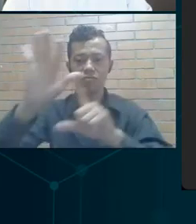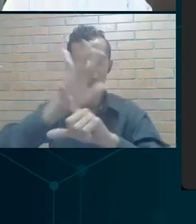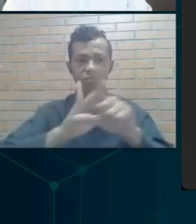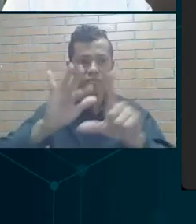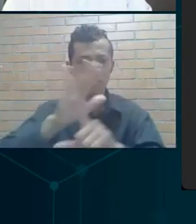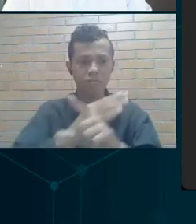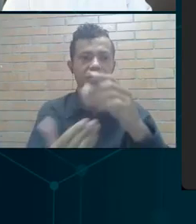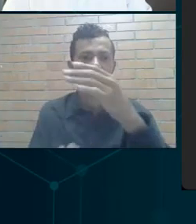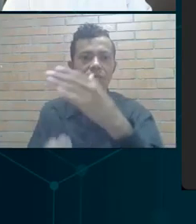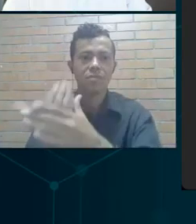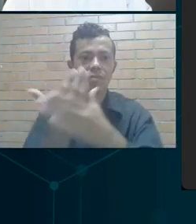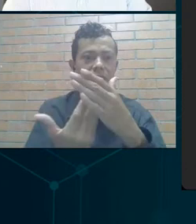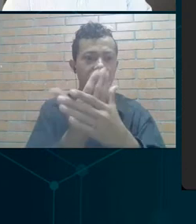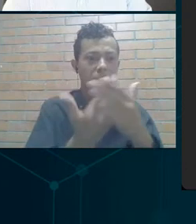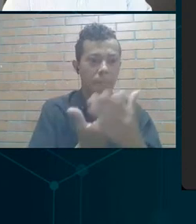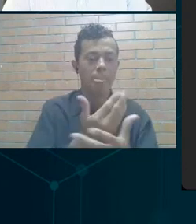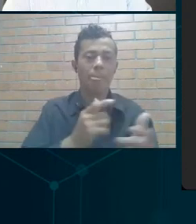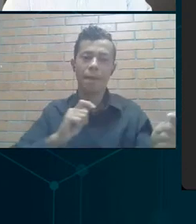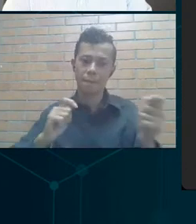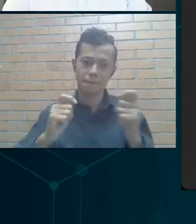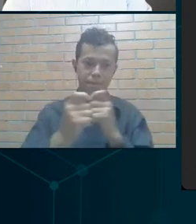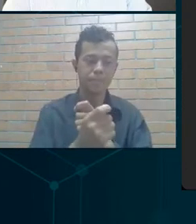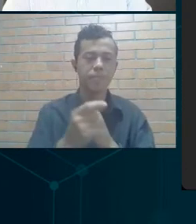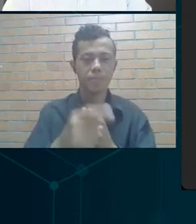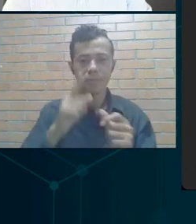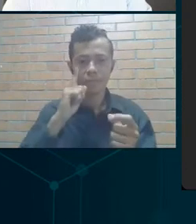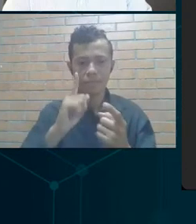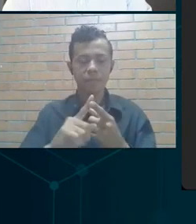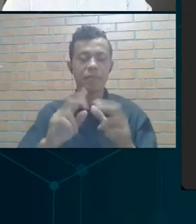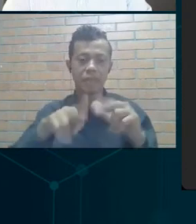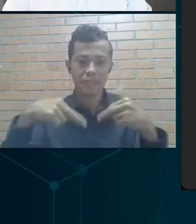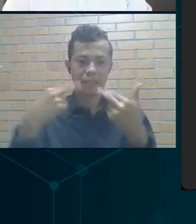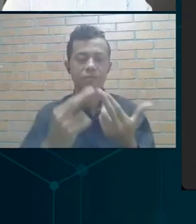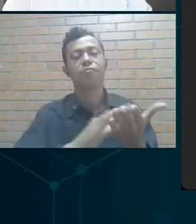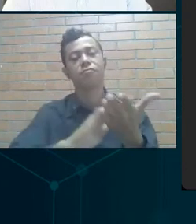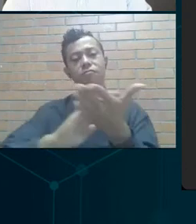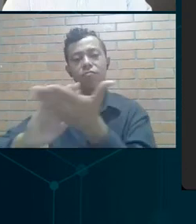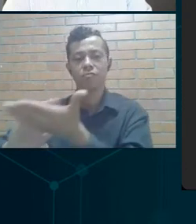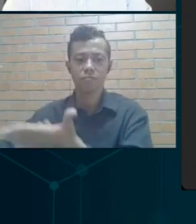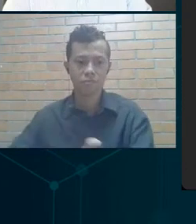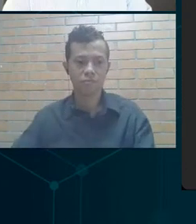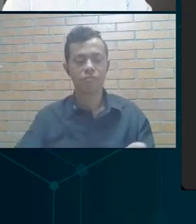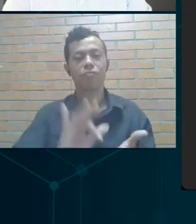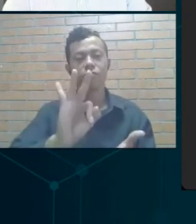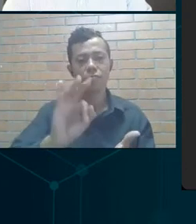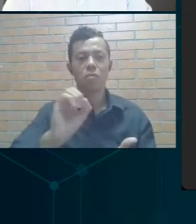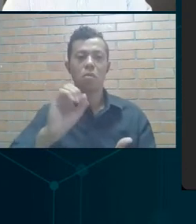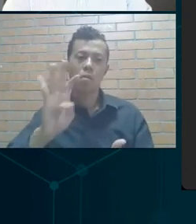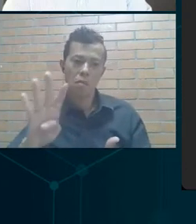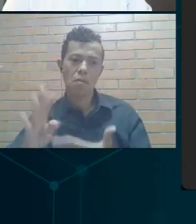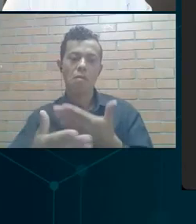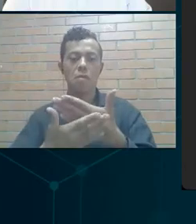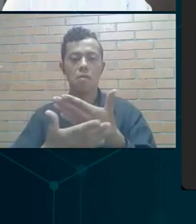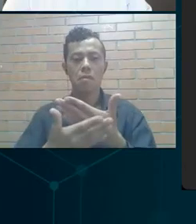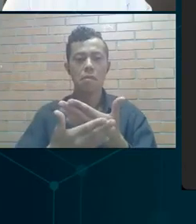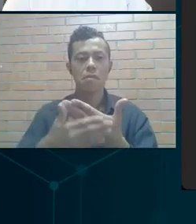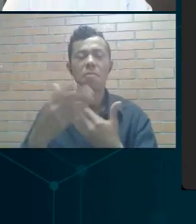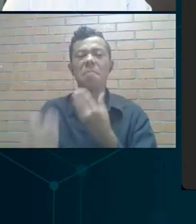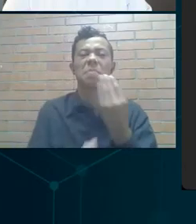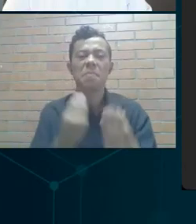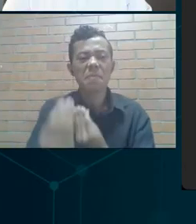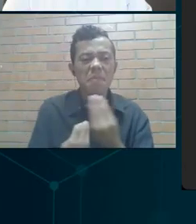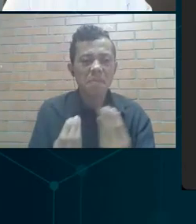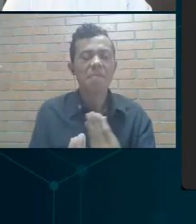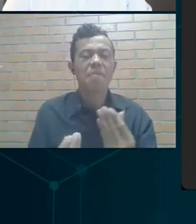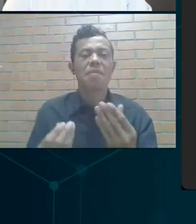together 3 or 4 things. In general, if you look at what your browser is doing, my favorite is to hit,